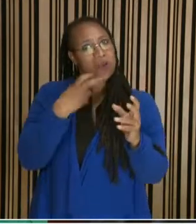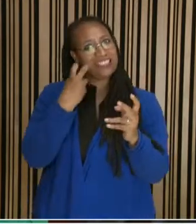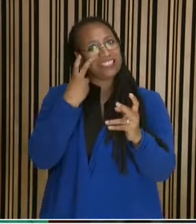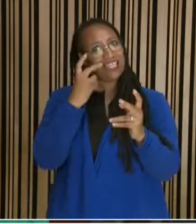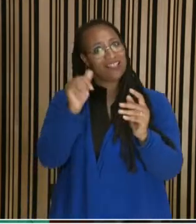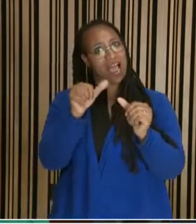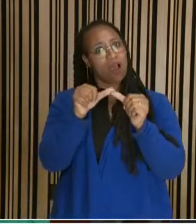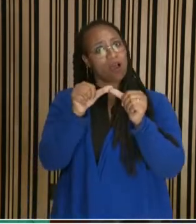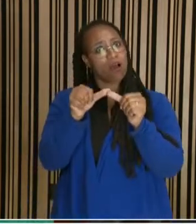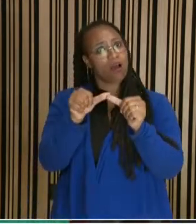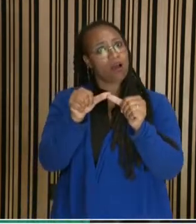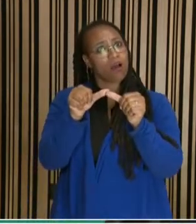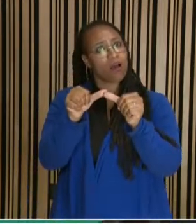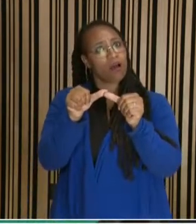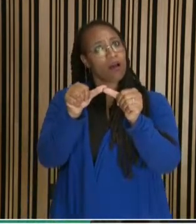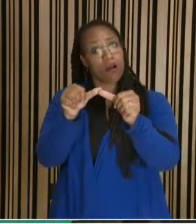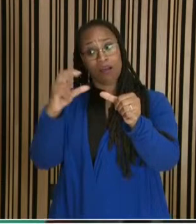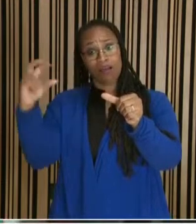farther out.